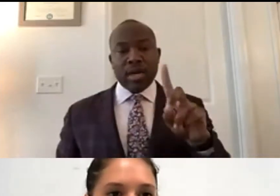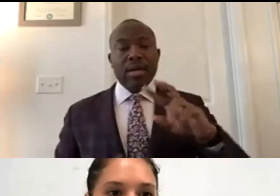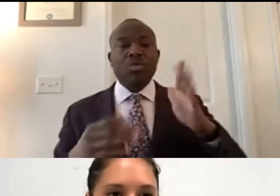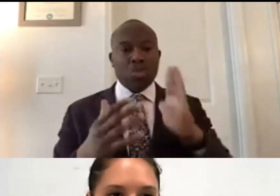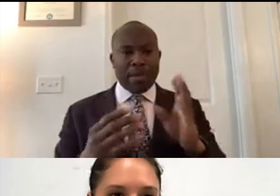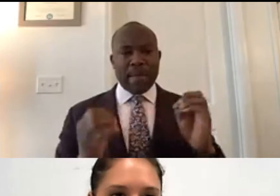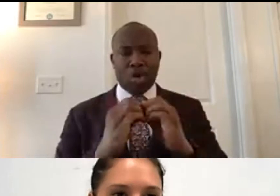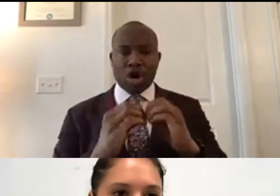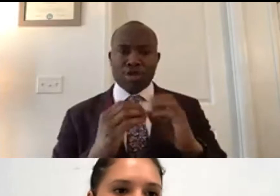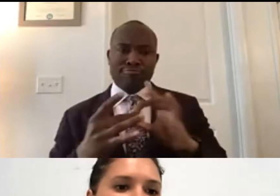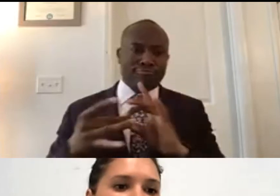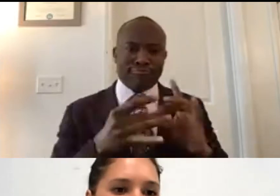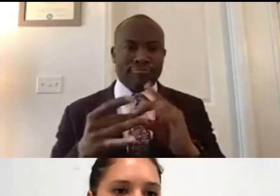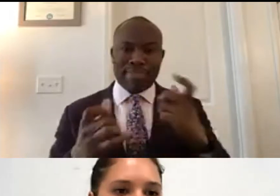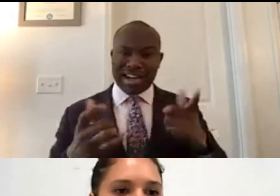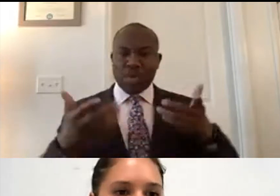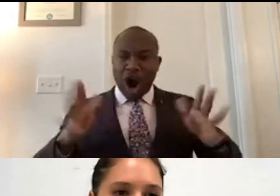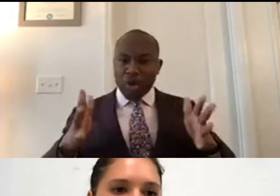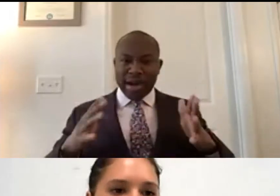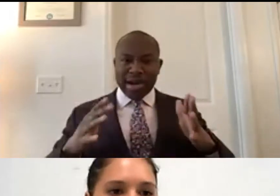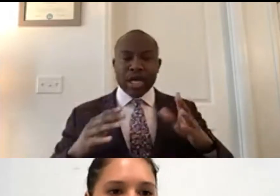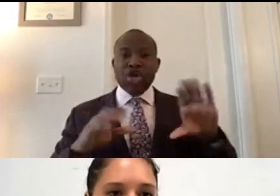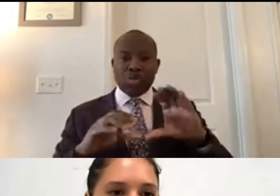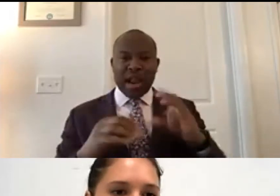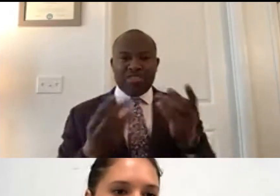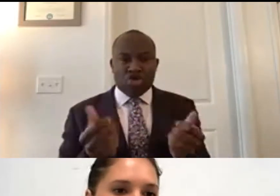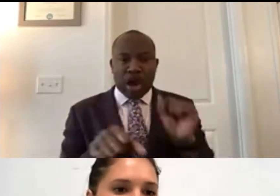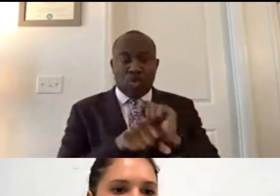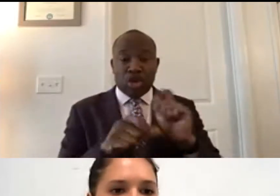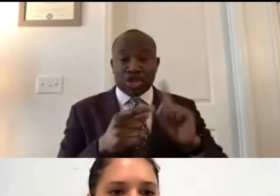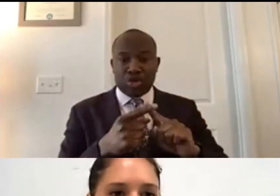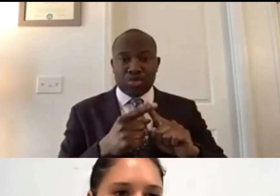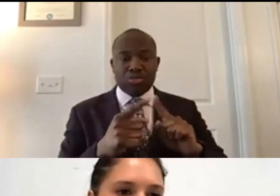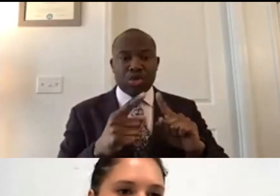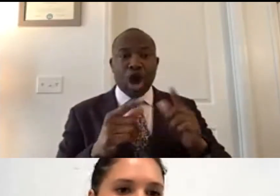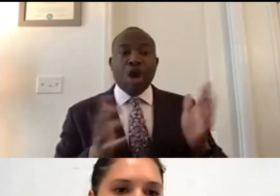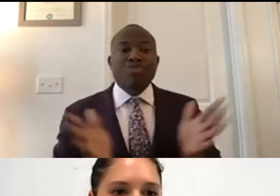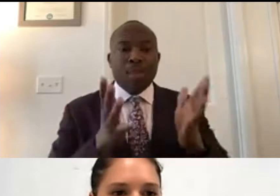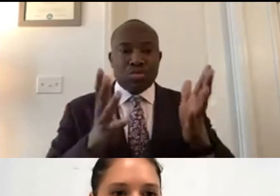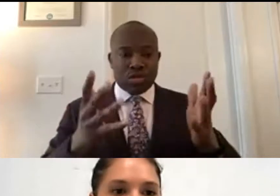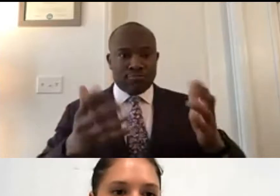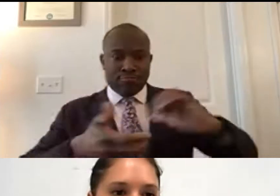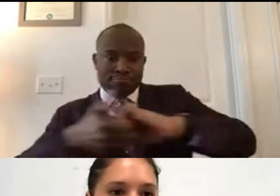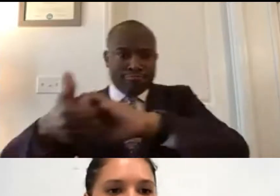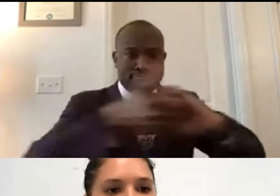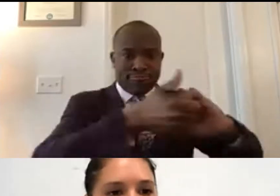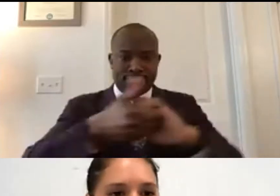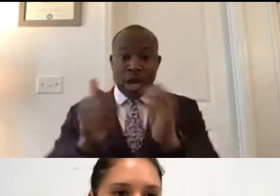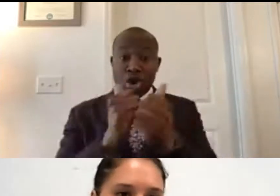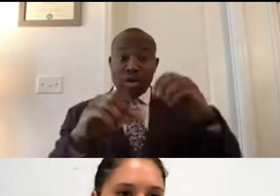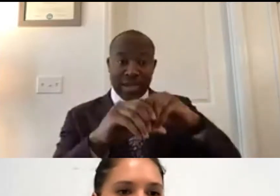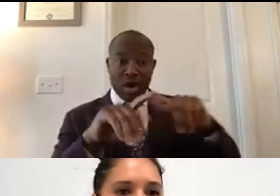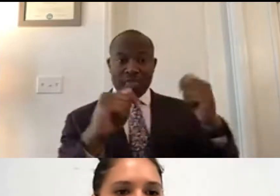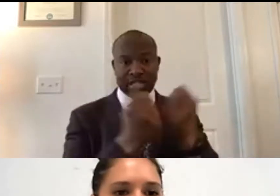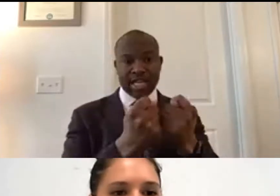we transition that way, we will be more streamlined and more cooperative. We're already doing the groundwork now to promote